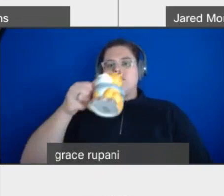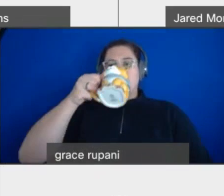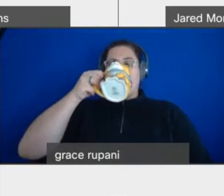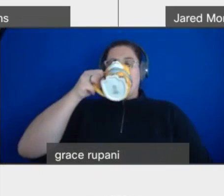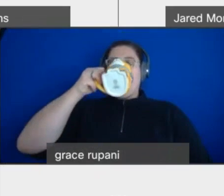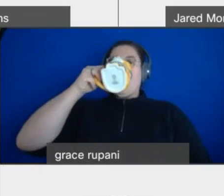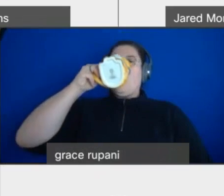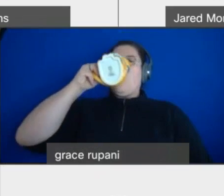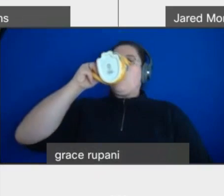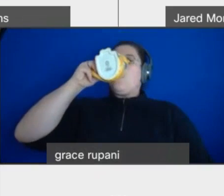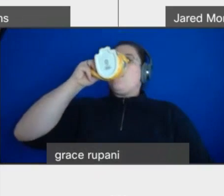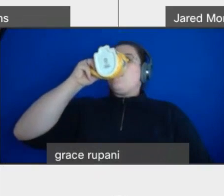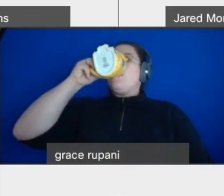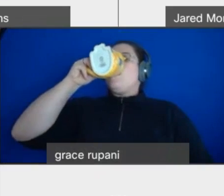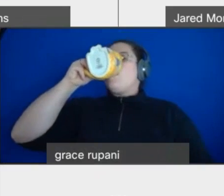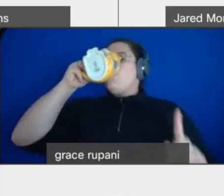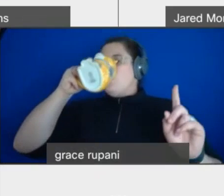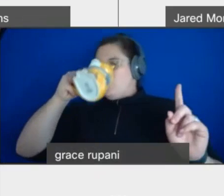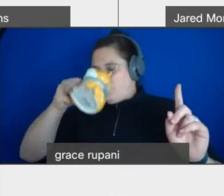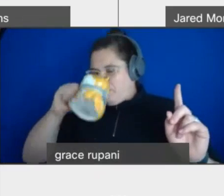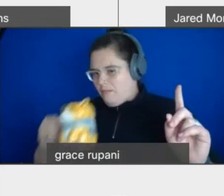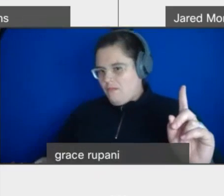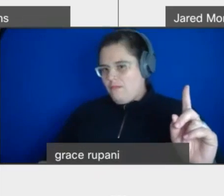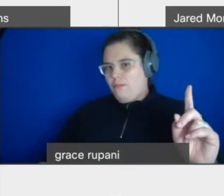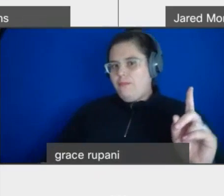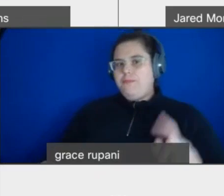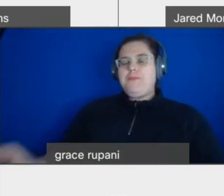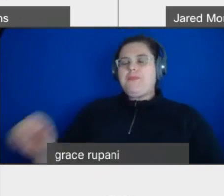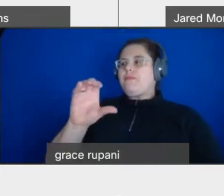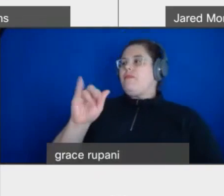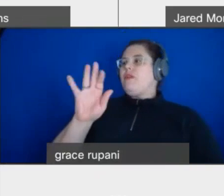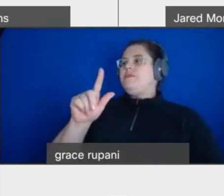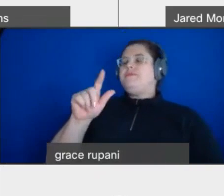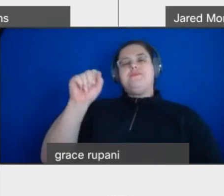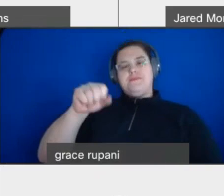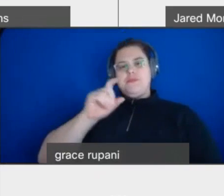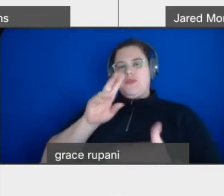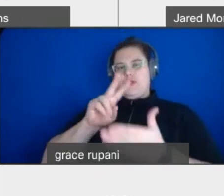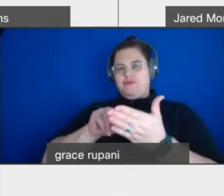Good afternoon, everyone. Could DC Health please provide clarity